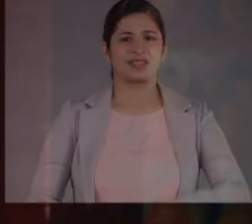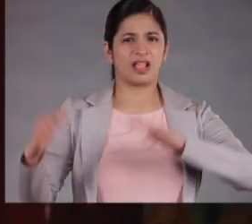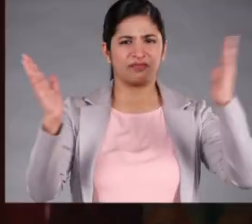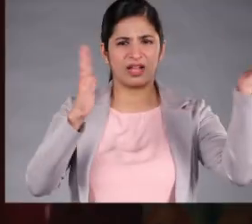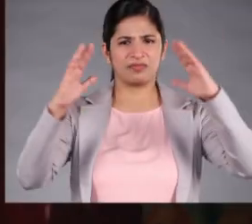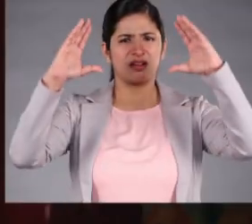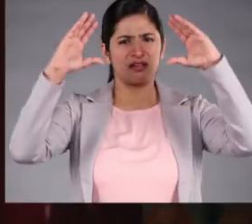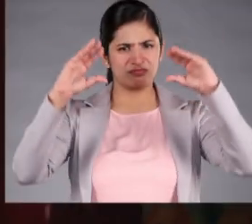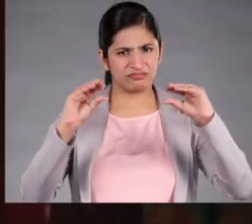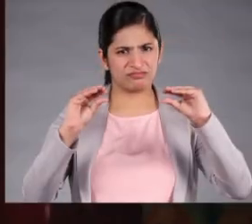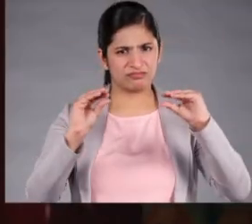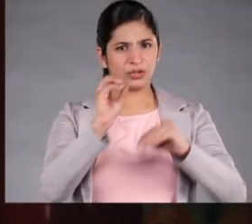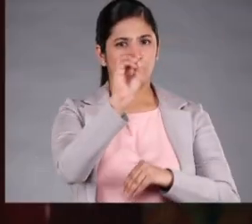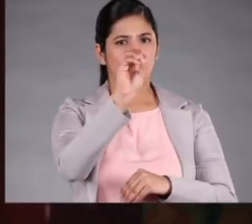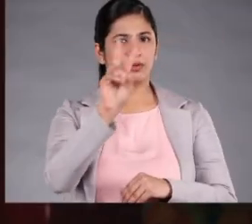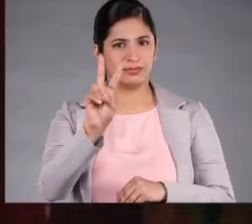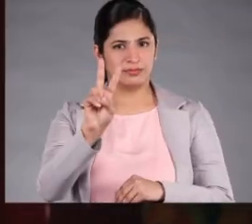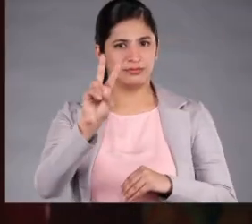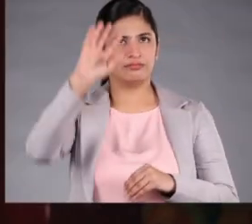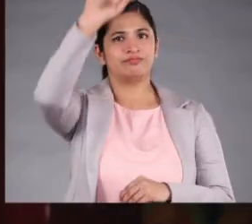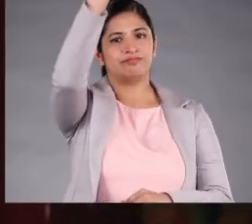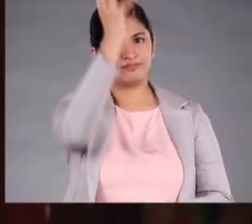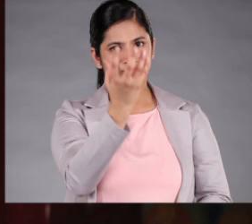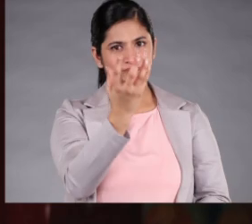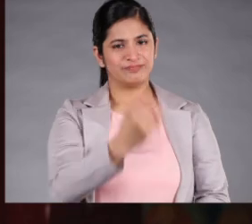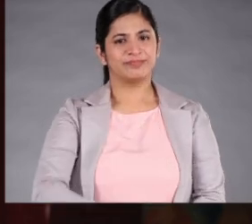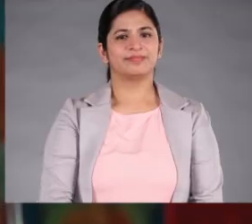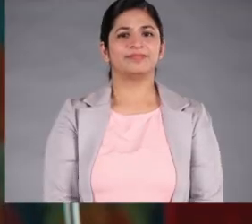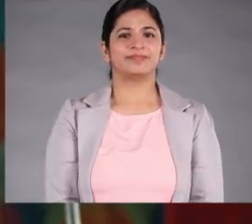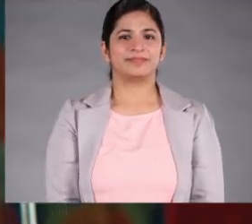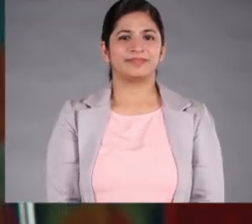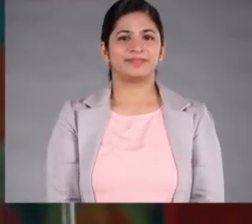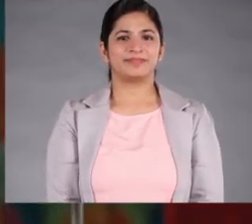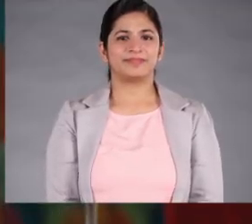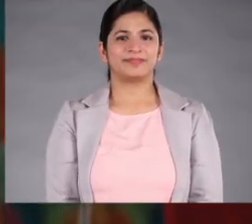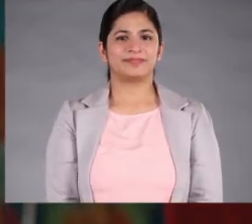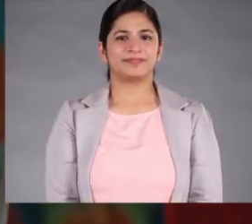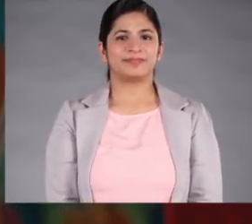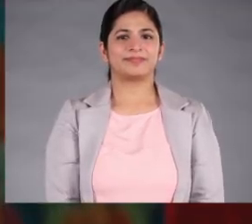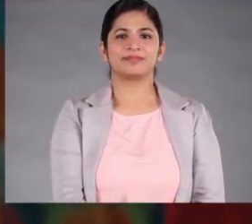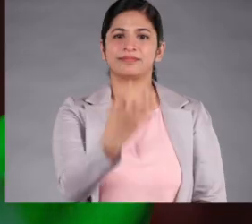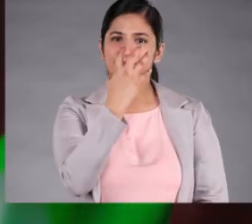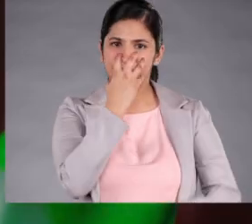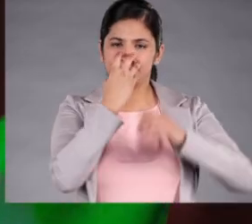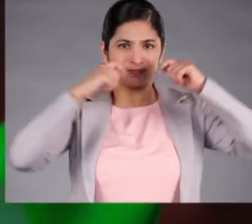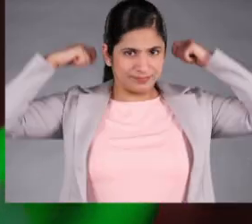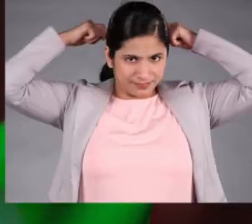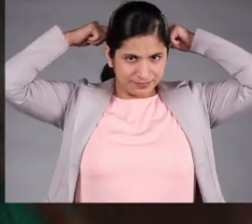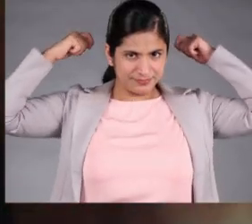In case there is a loss in cabin pressure, oxygen mask will drop from the panel above you. Place it like this and breathe